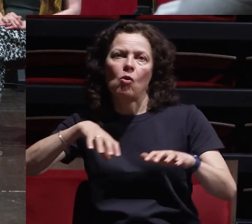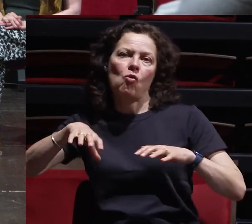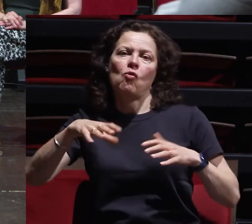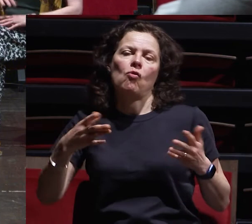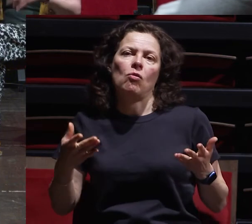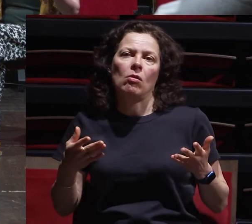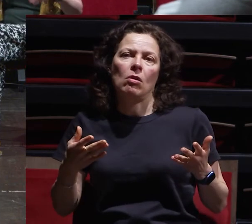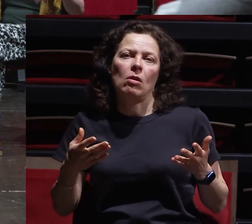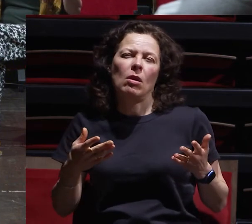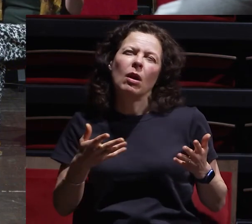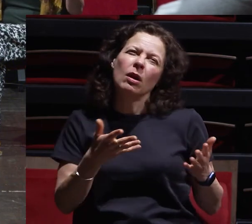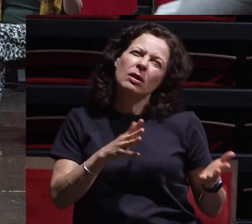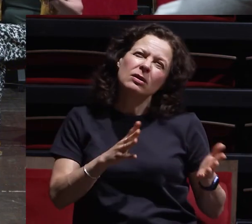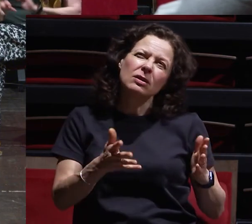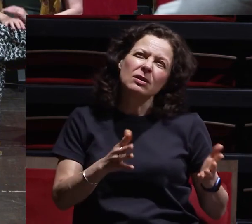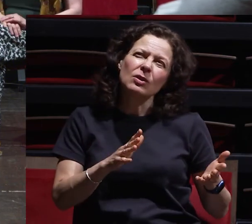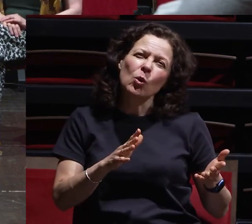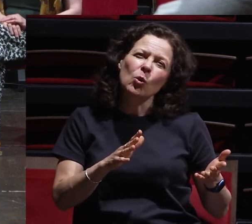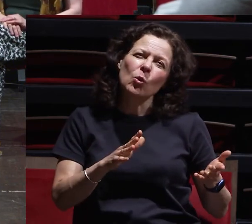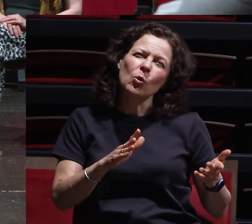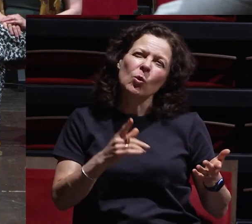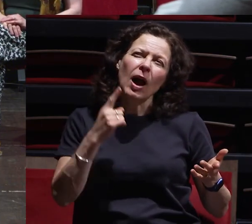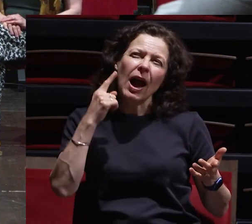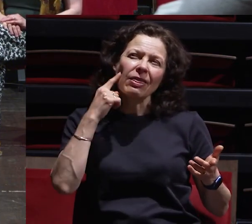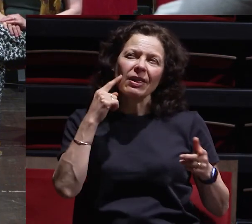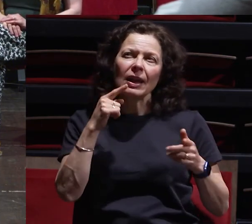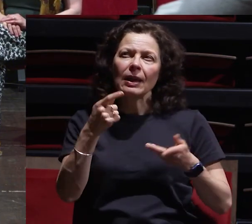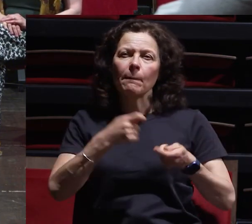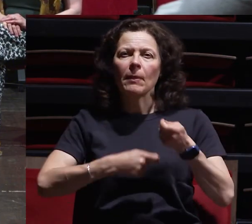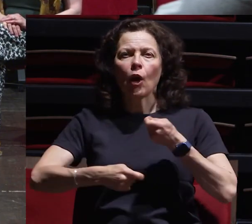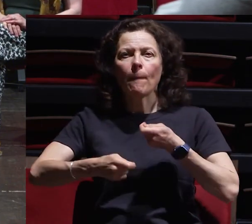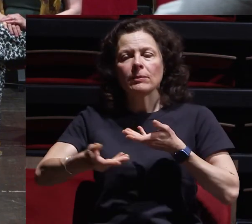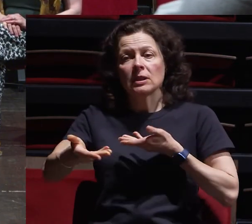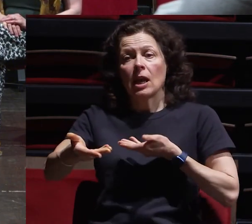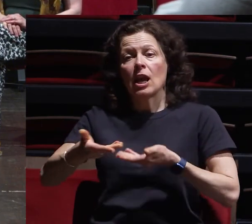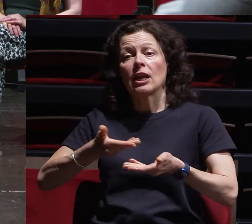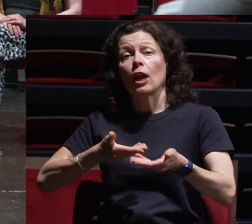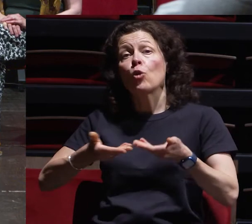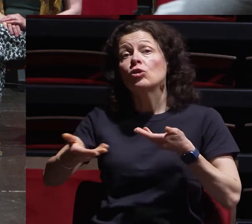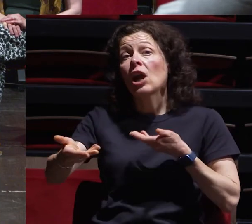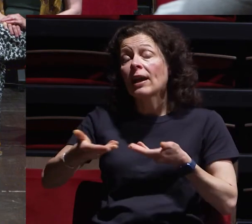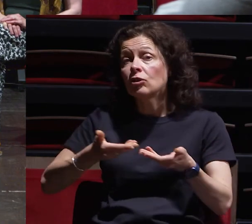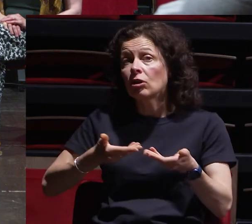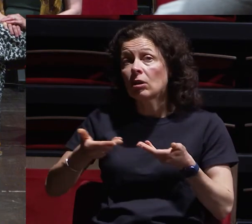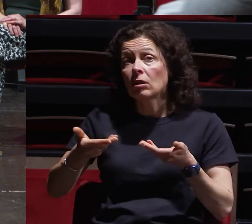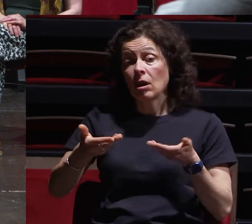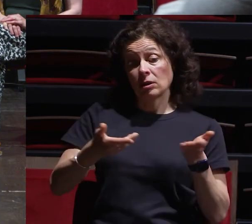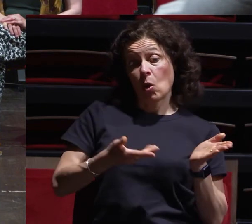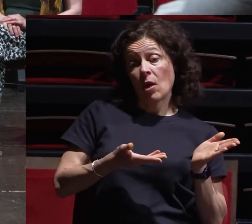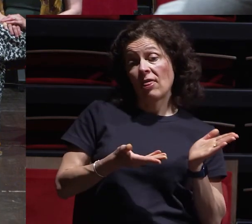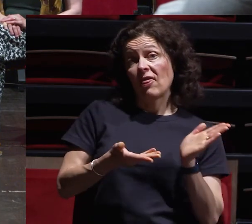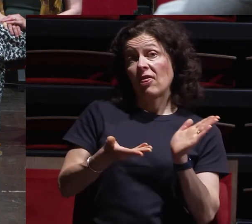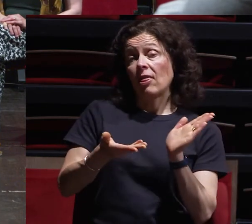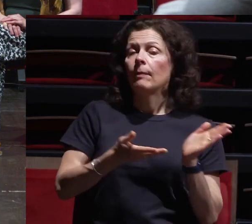lighting change or movement or something else. So I think the negotiation